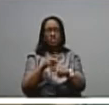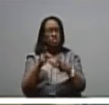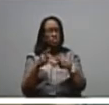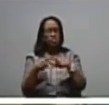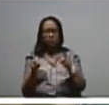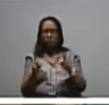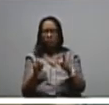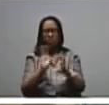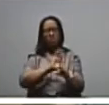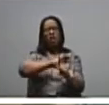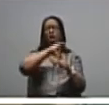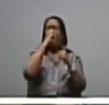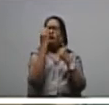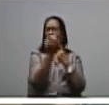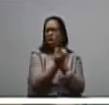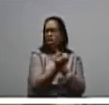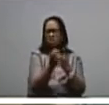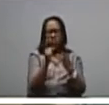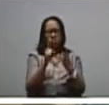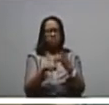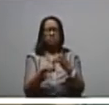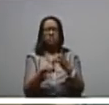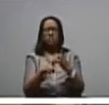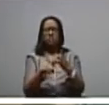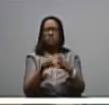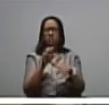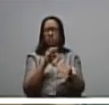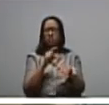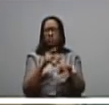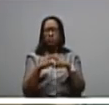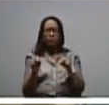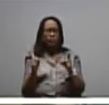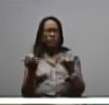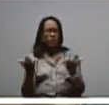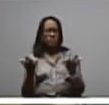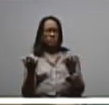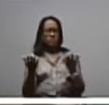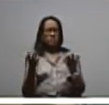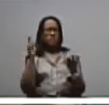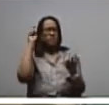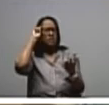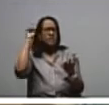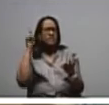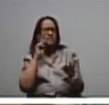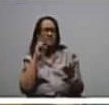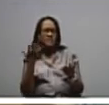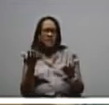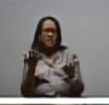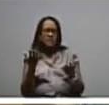different sexual orientation, the